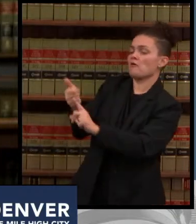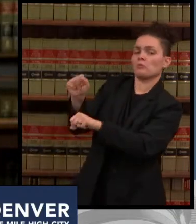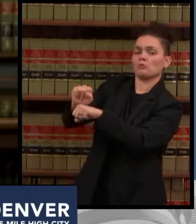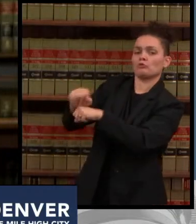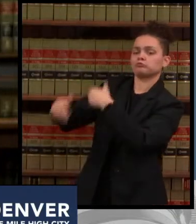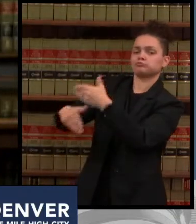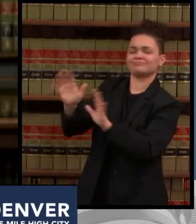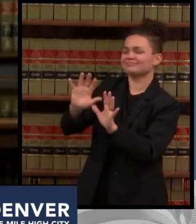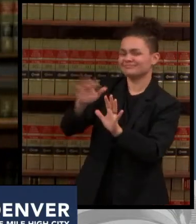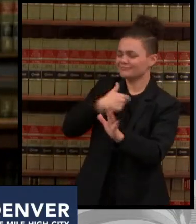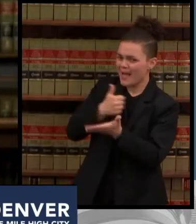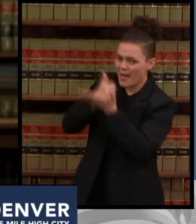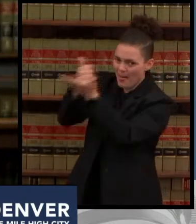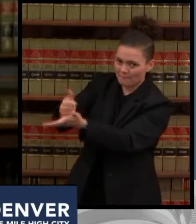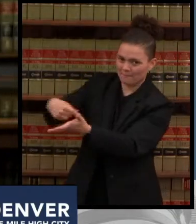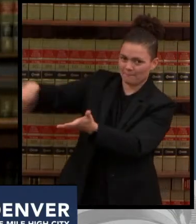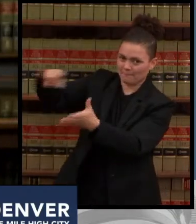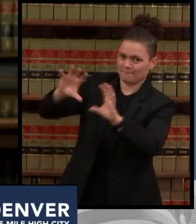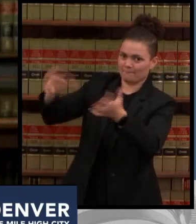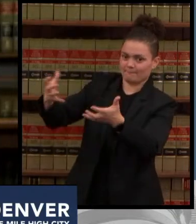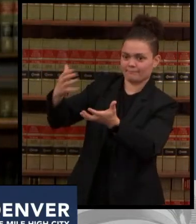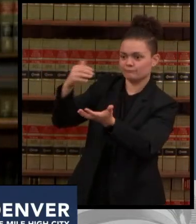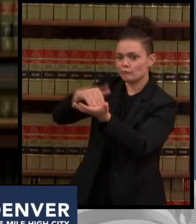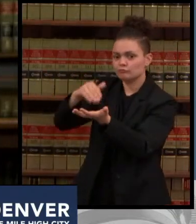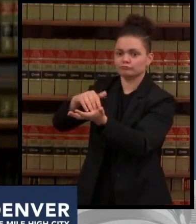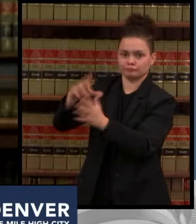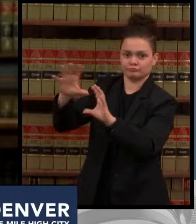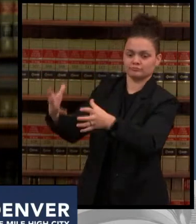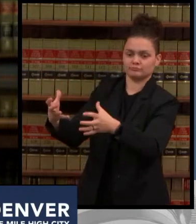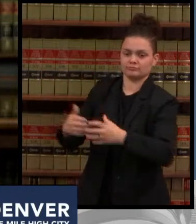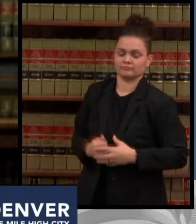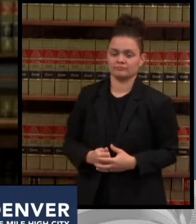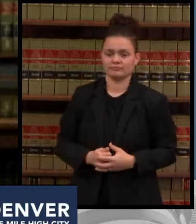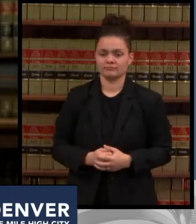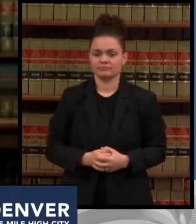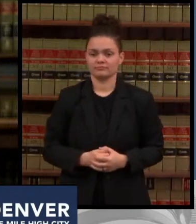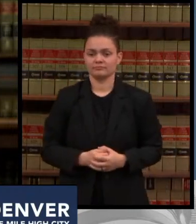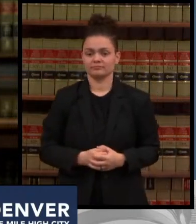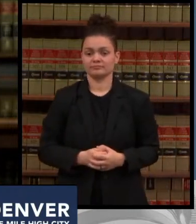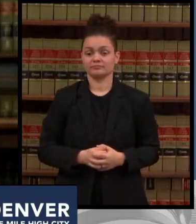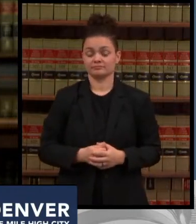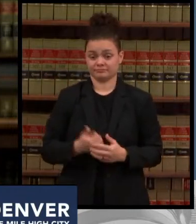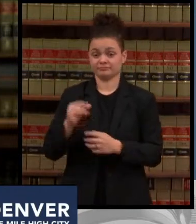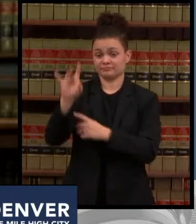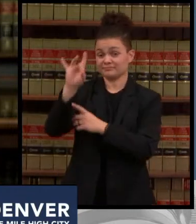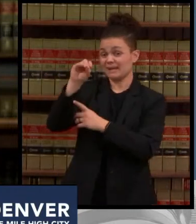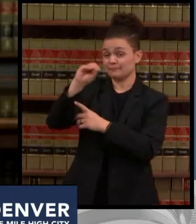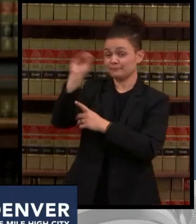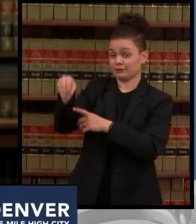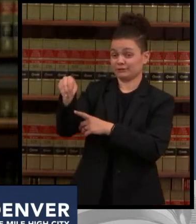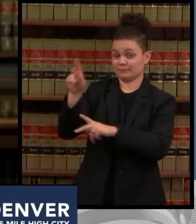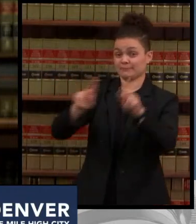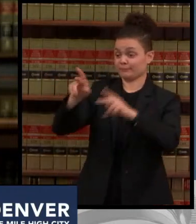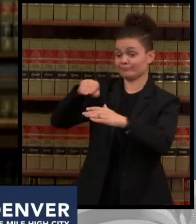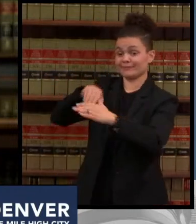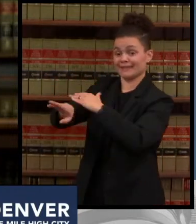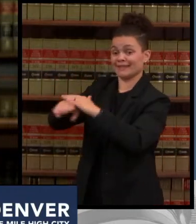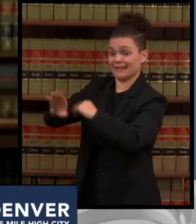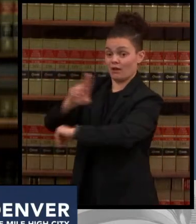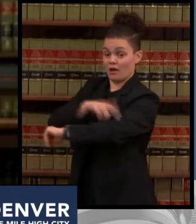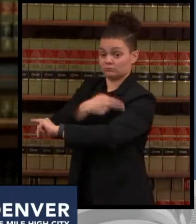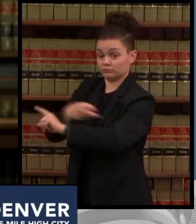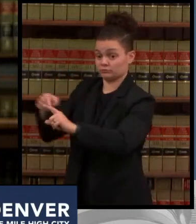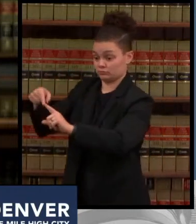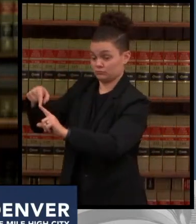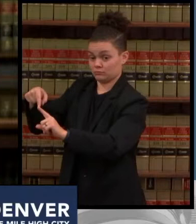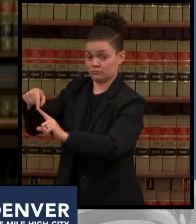under control. The idea that we have 80% of the patients in the hospital who have COVID who are unvaccinated, that people